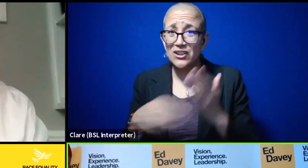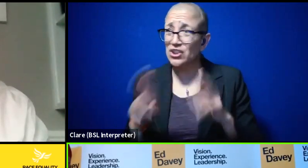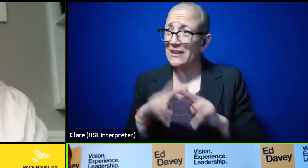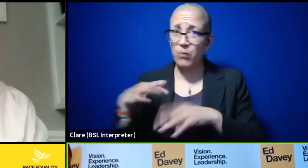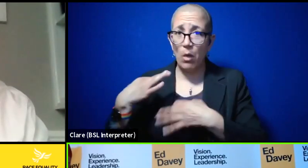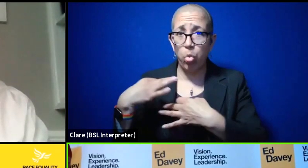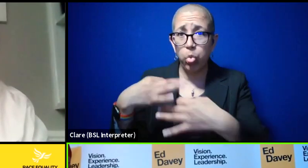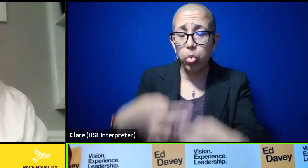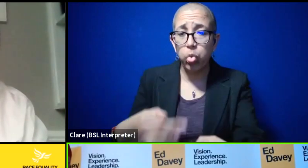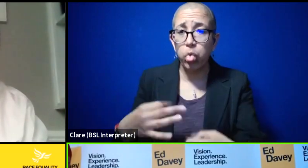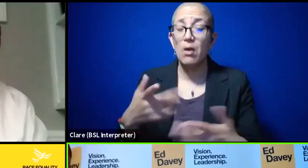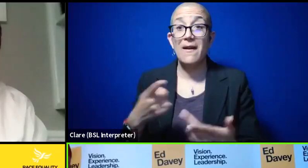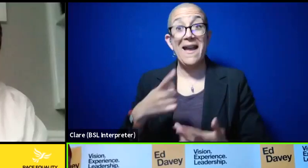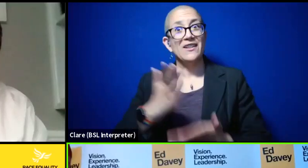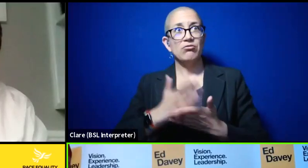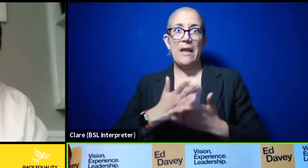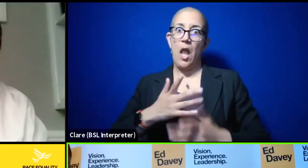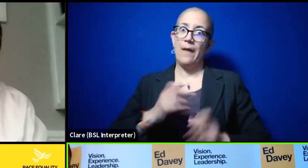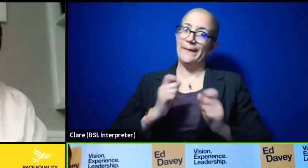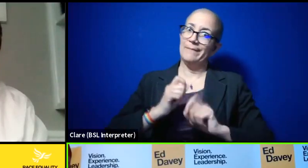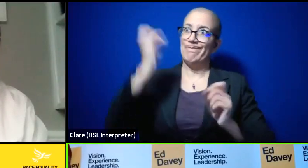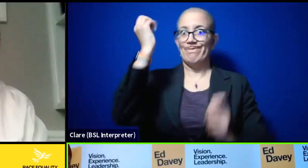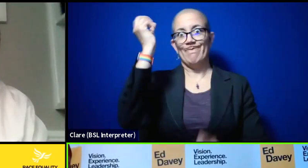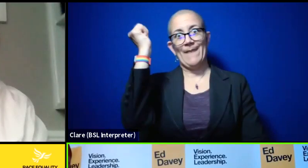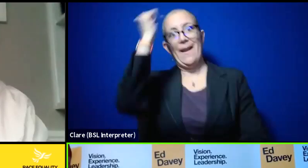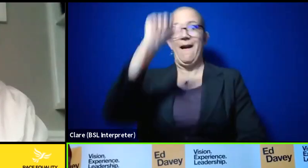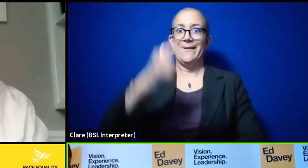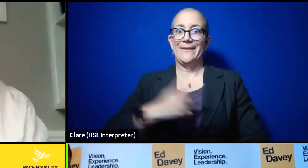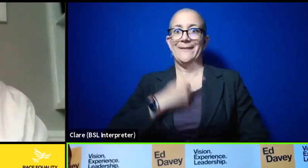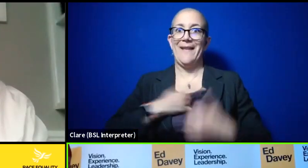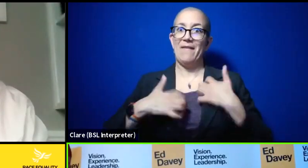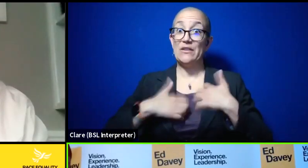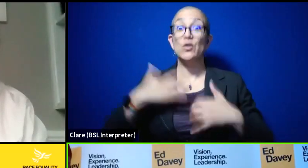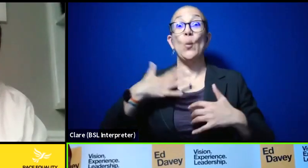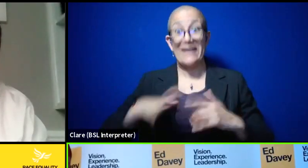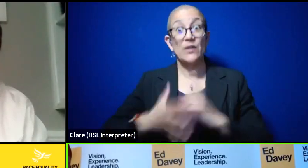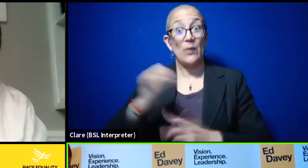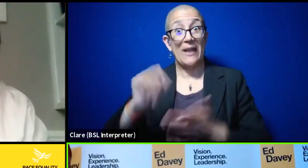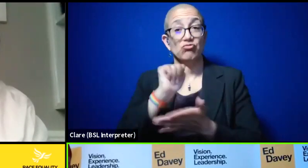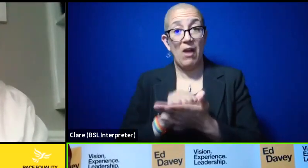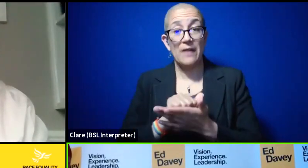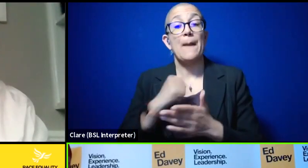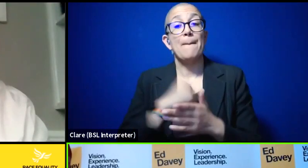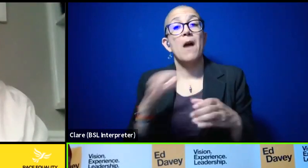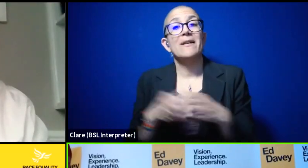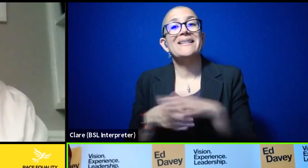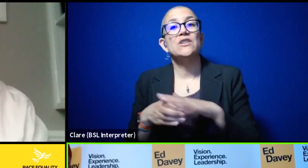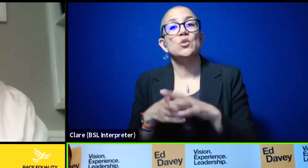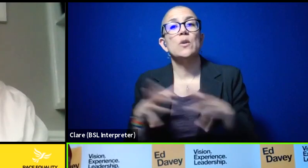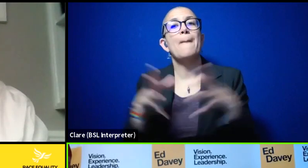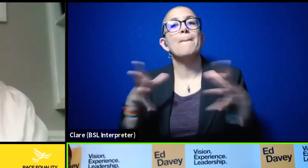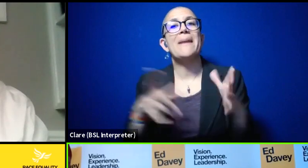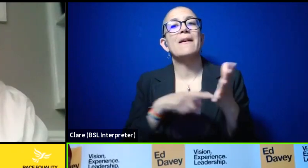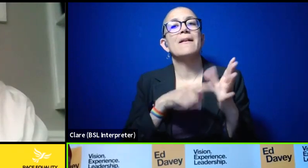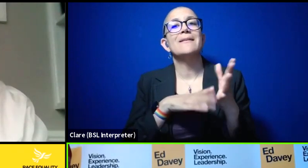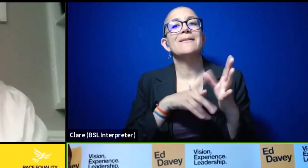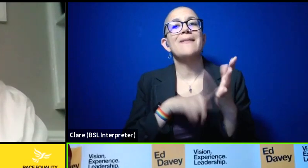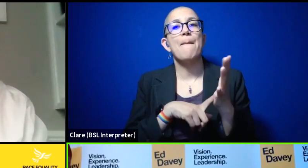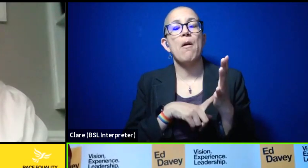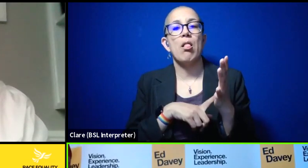enlightened self-interest in getting this right. You know, in my constituency, we've got a large Tamil population, a large